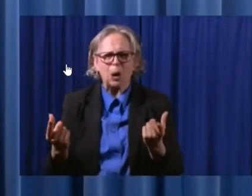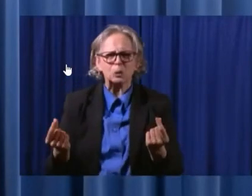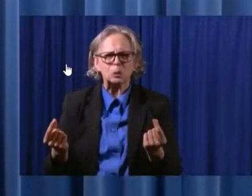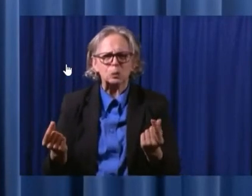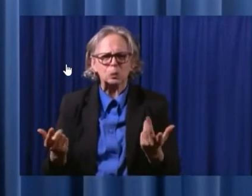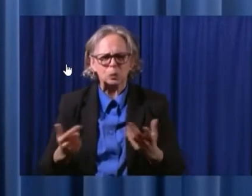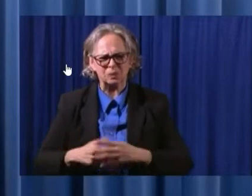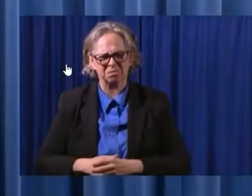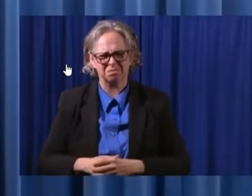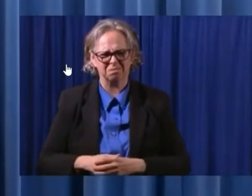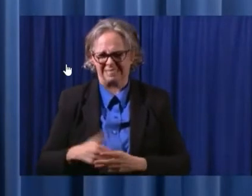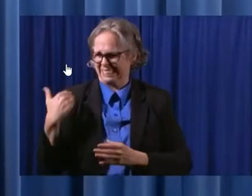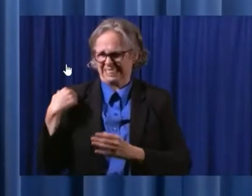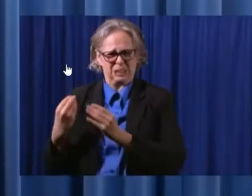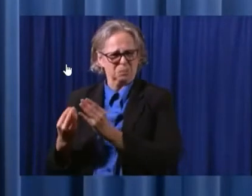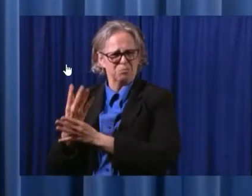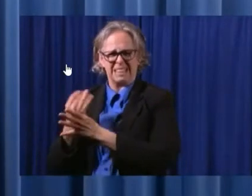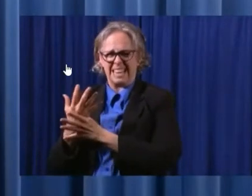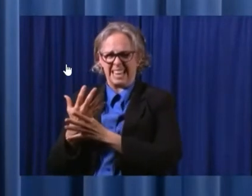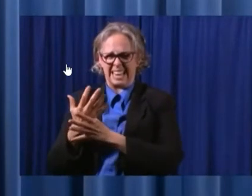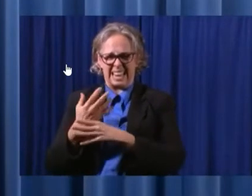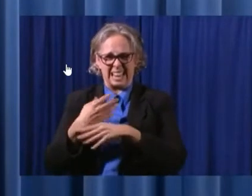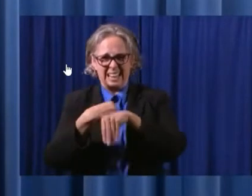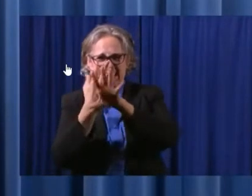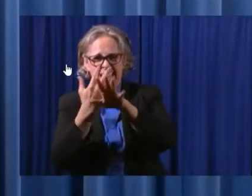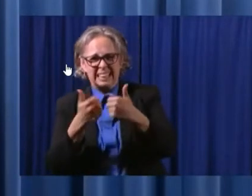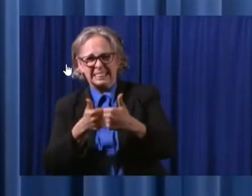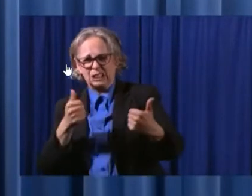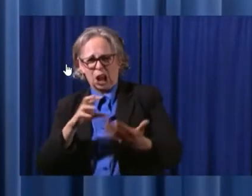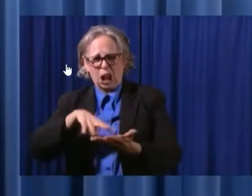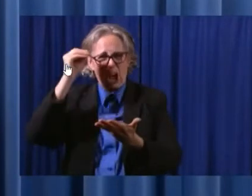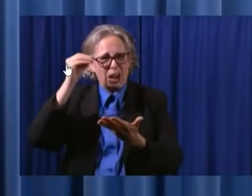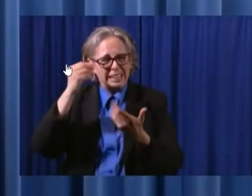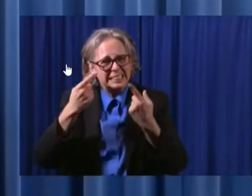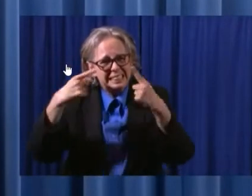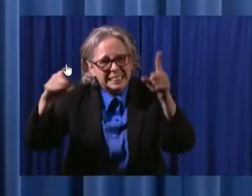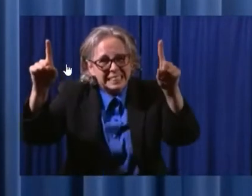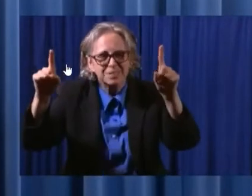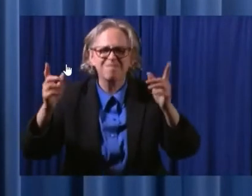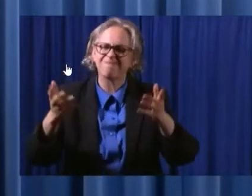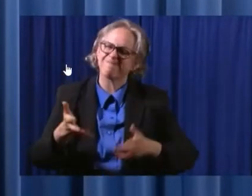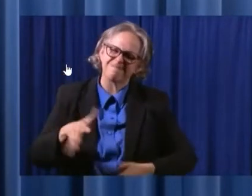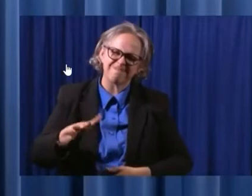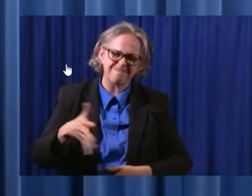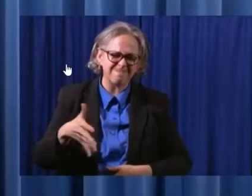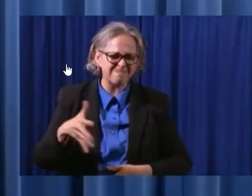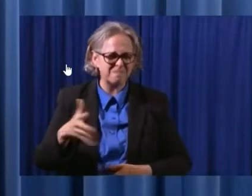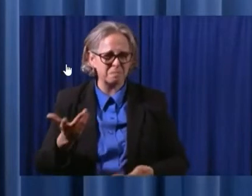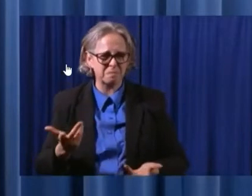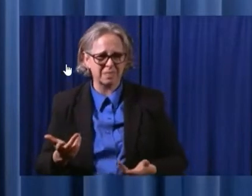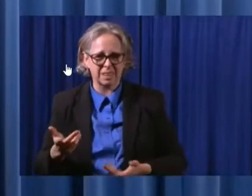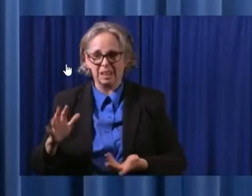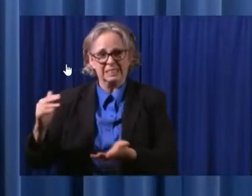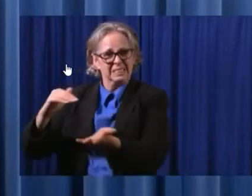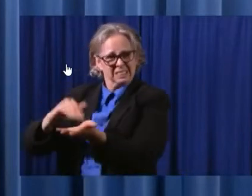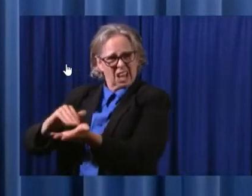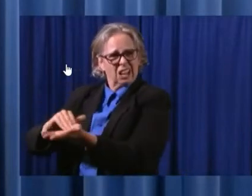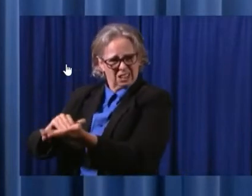Pediatrics strongly recommended that students should be, quote, physically present in school as much as possible.